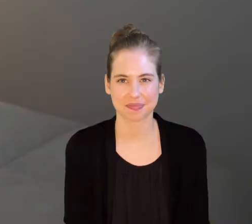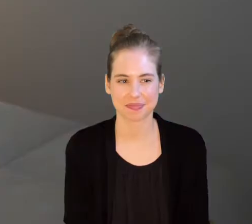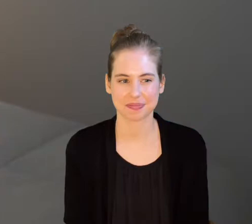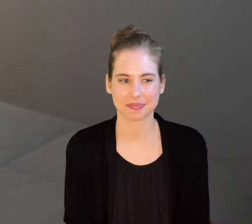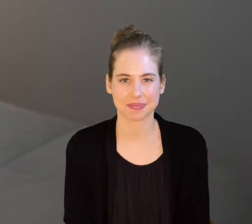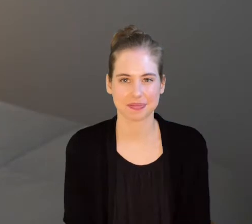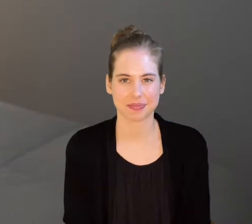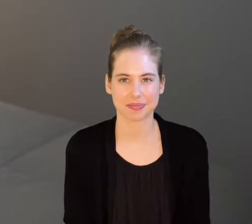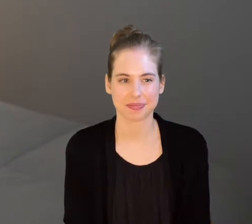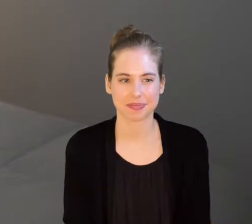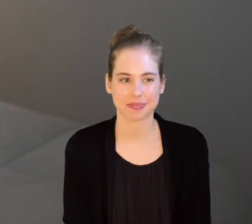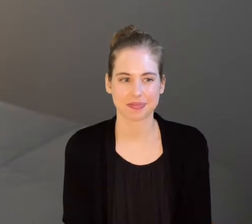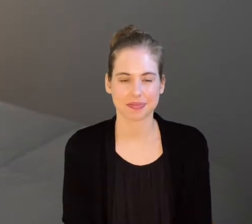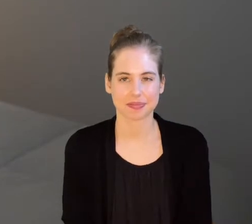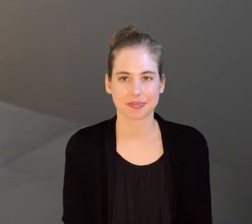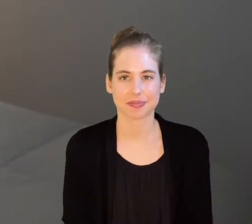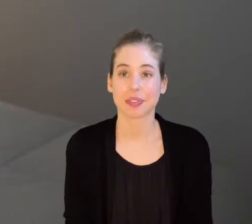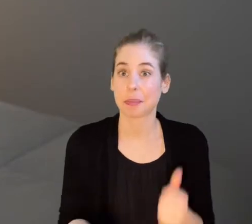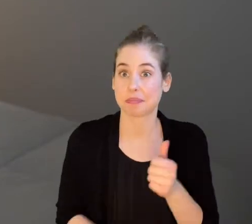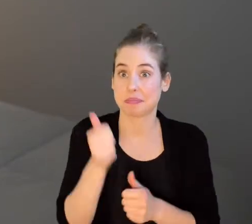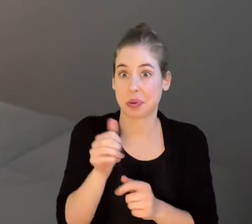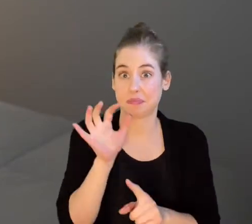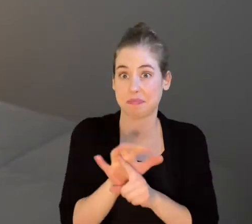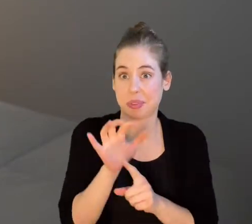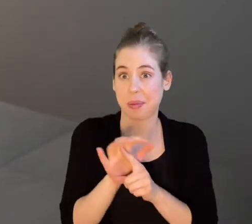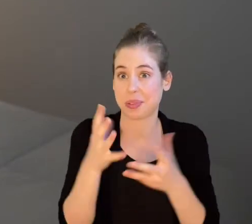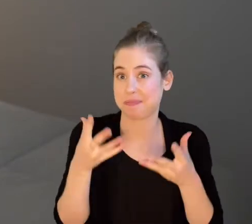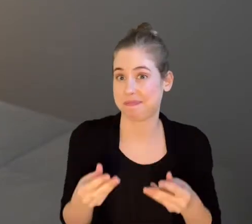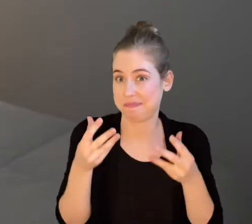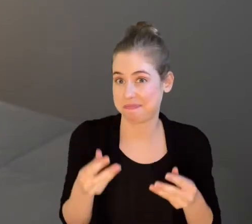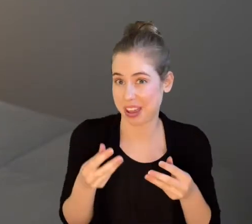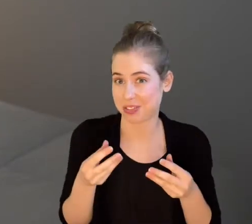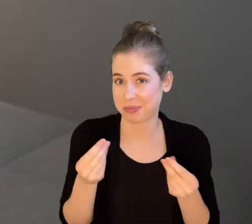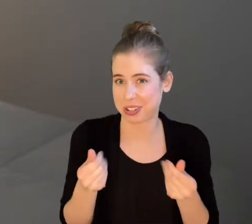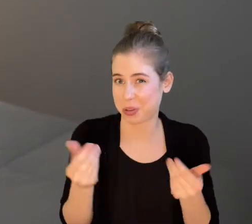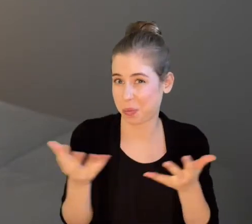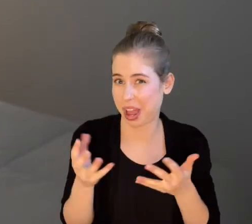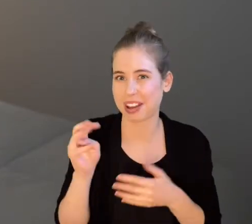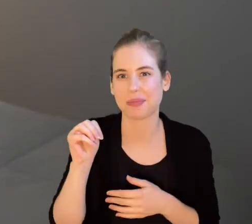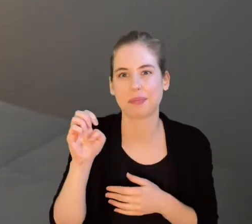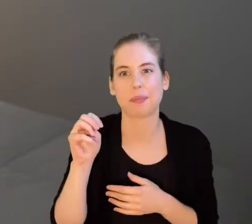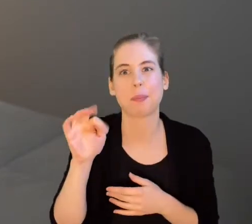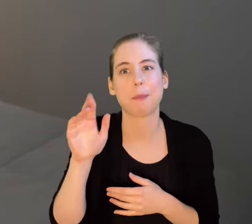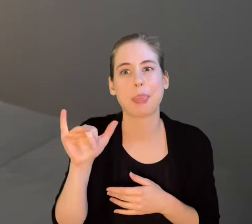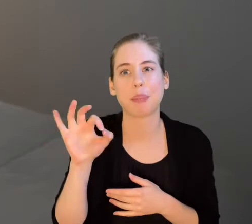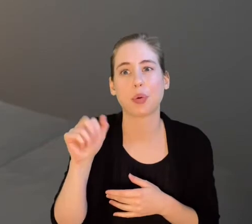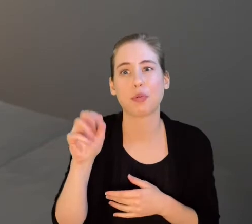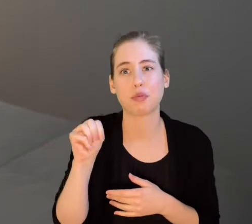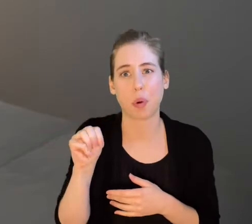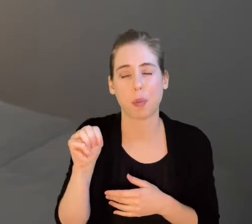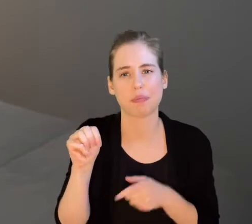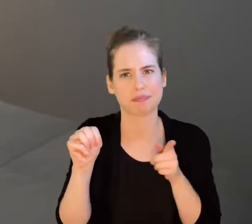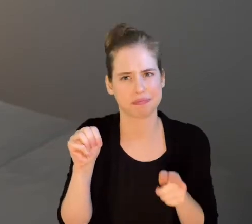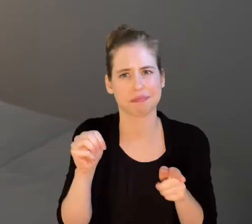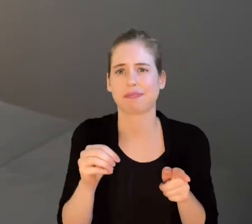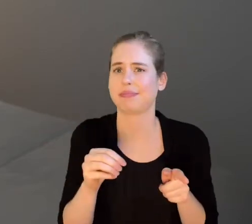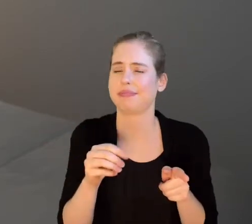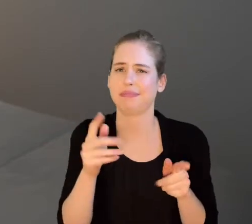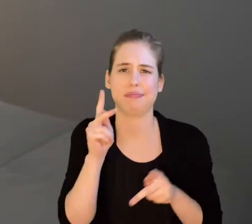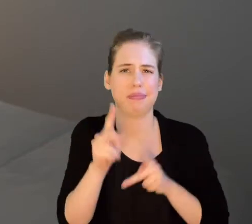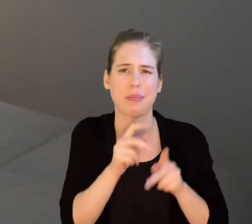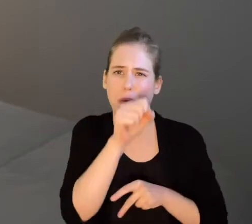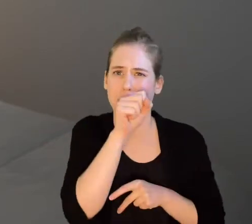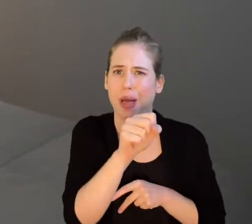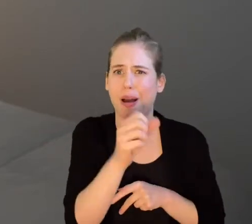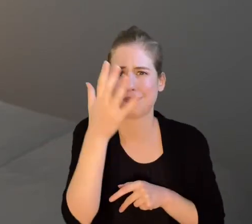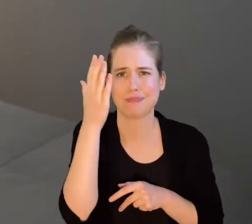One of the most popular mattress materials today is memory foam. Memory foam mattresses are loved for their ability to provide deep